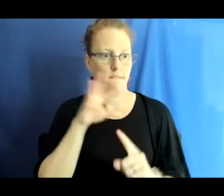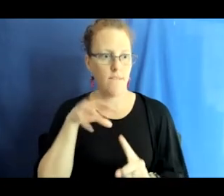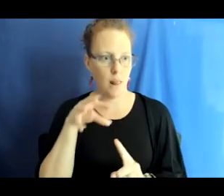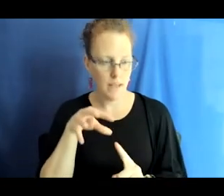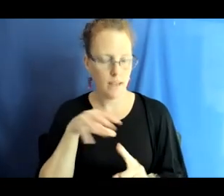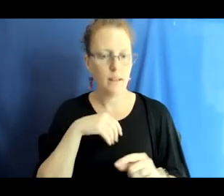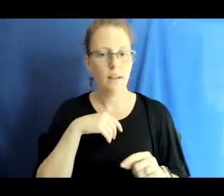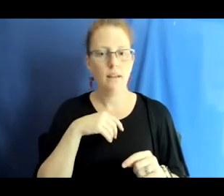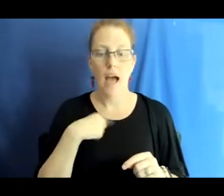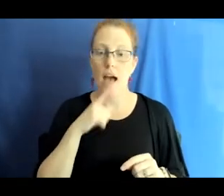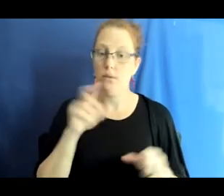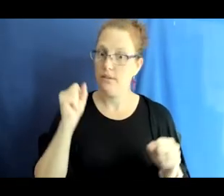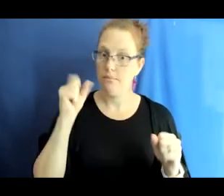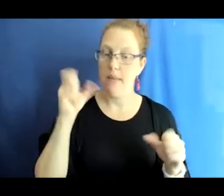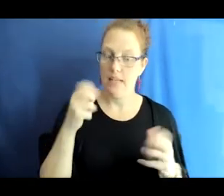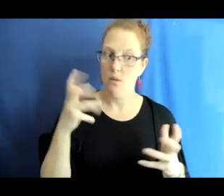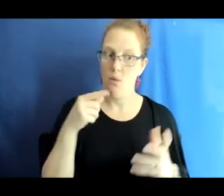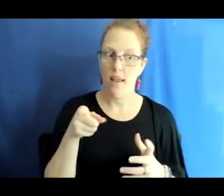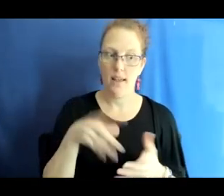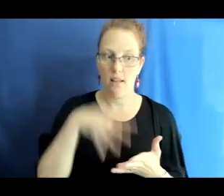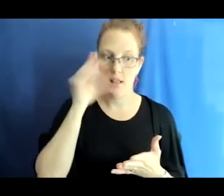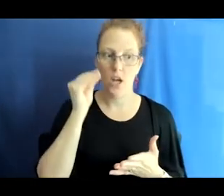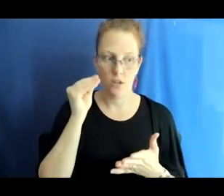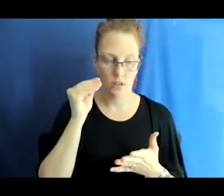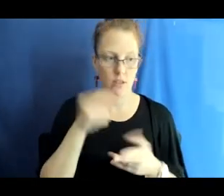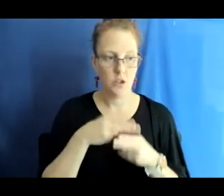I was really amazed at what he pulled off.